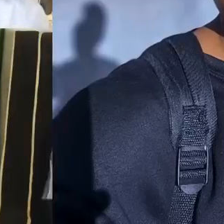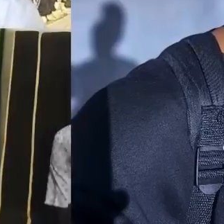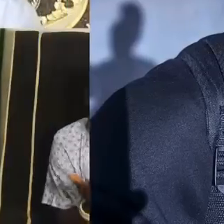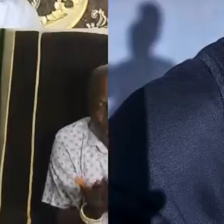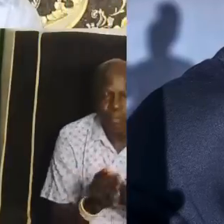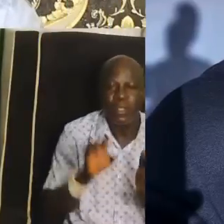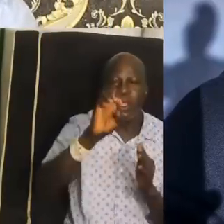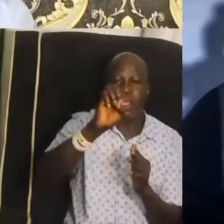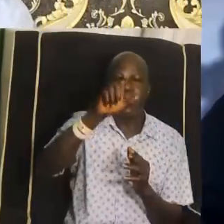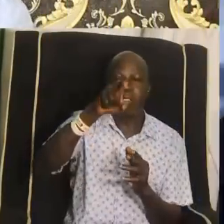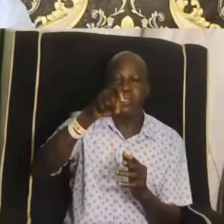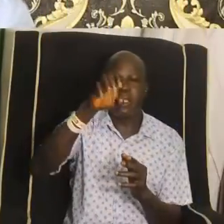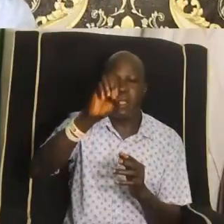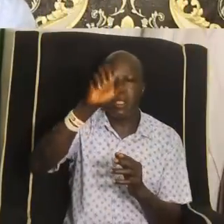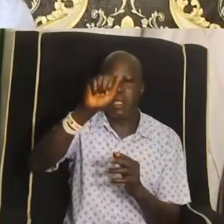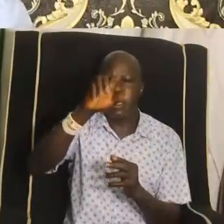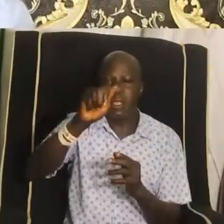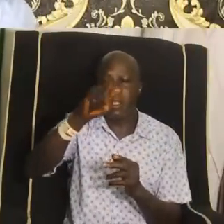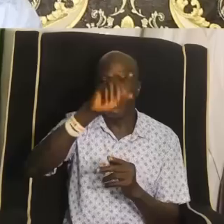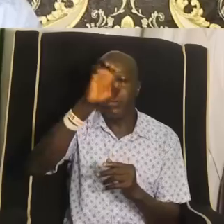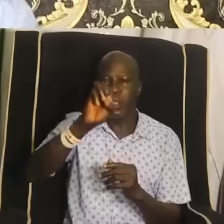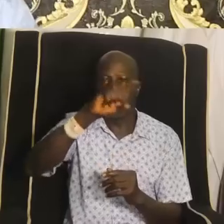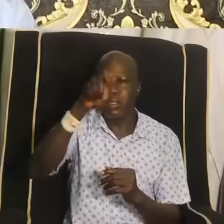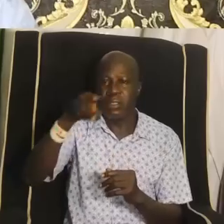Chapter 34. Verse 36.